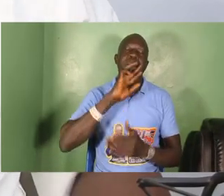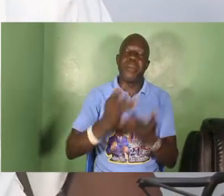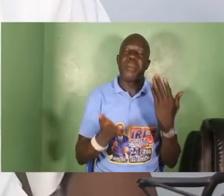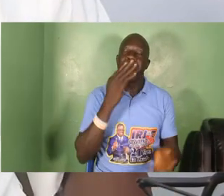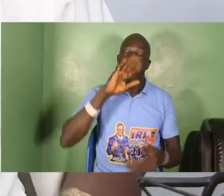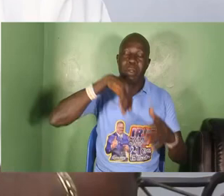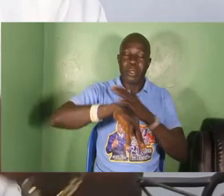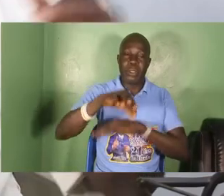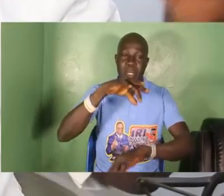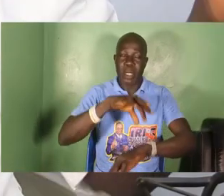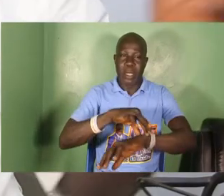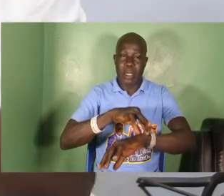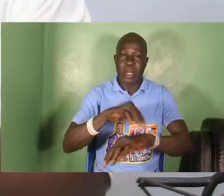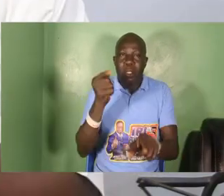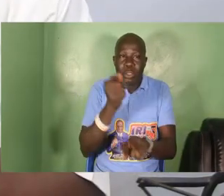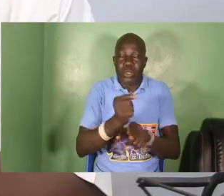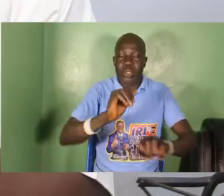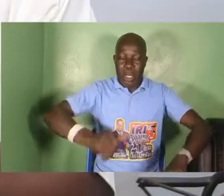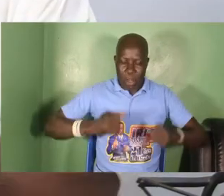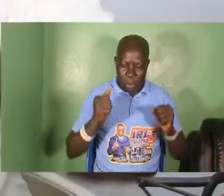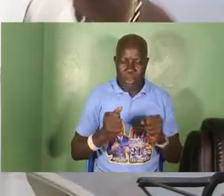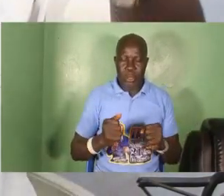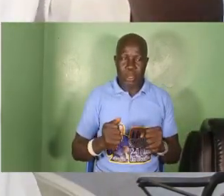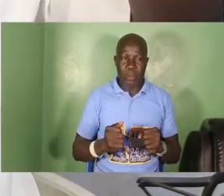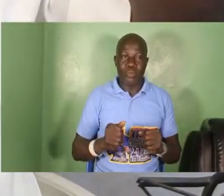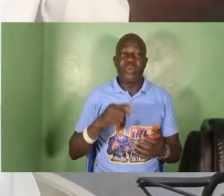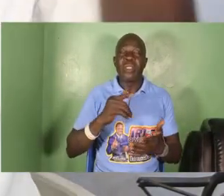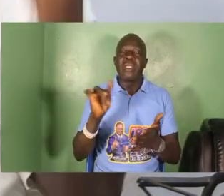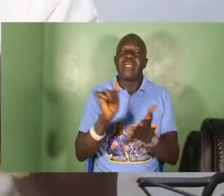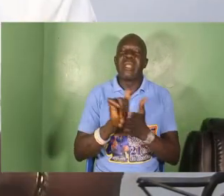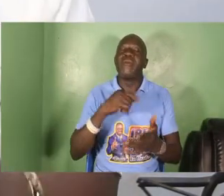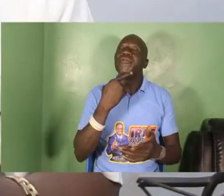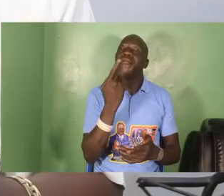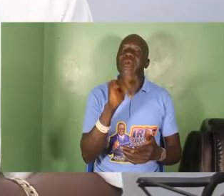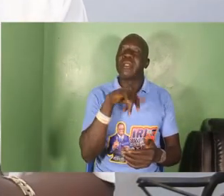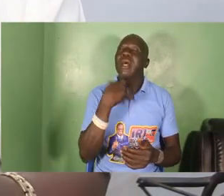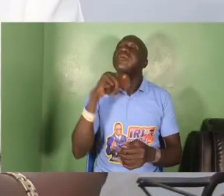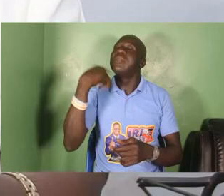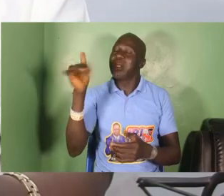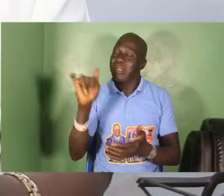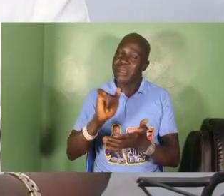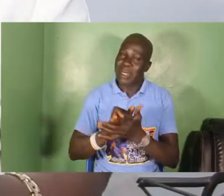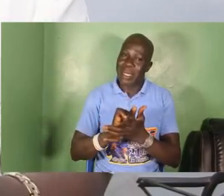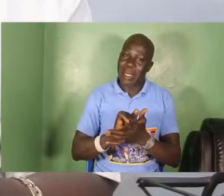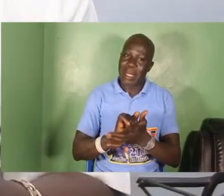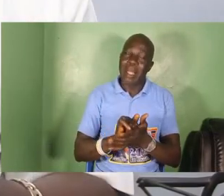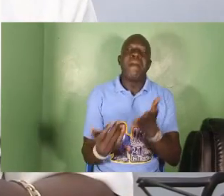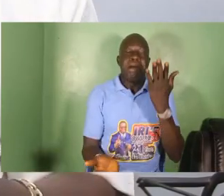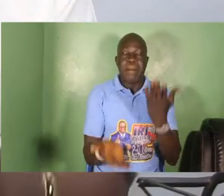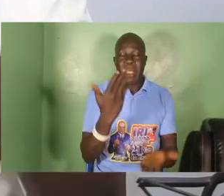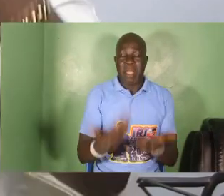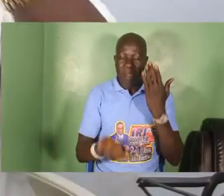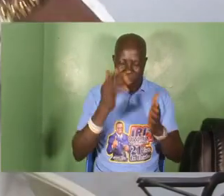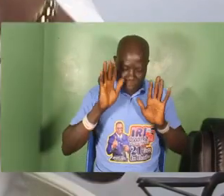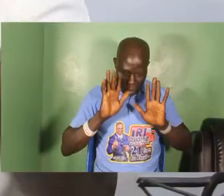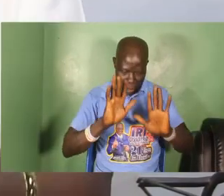may be on earth. E fi tara same. Amen with you. Oh, ti mo so yin ni pa. What I pronounce is this. By fire.